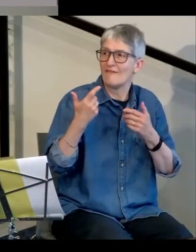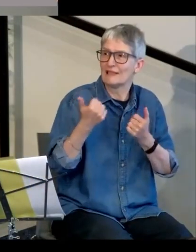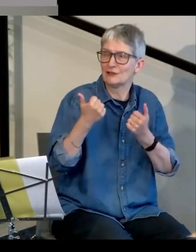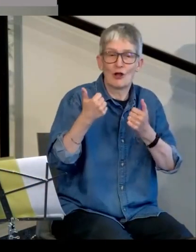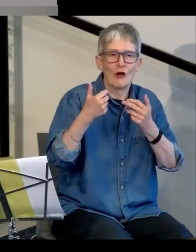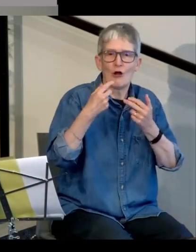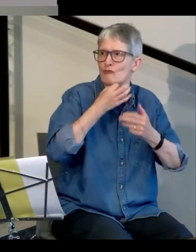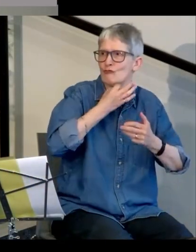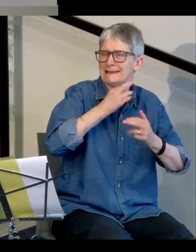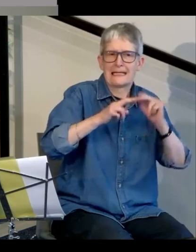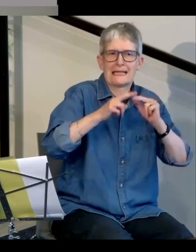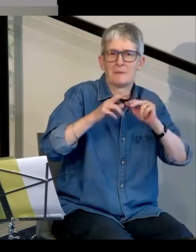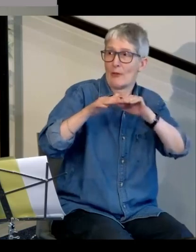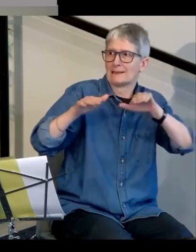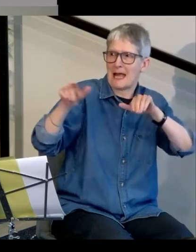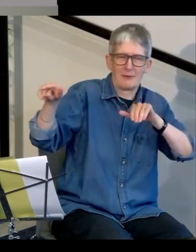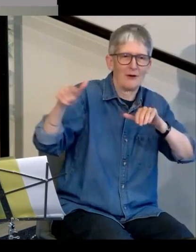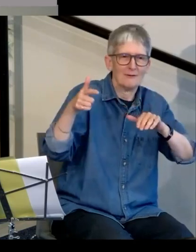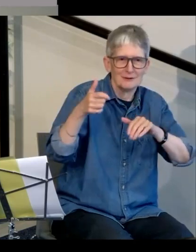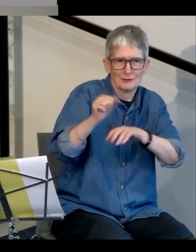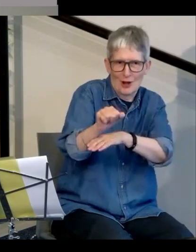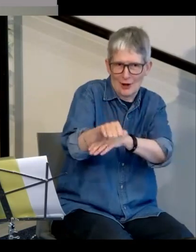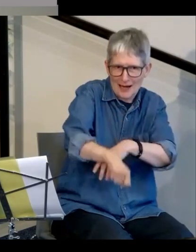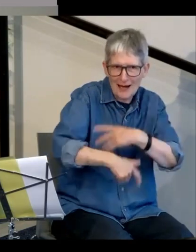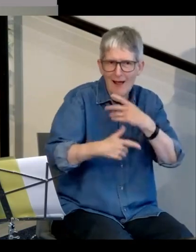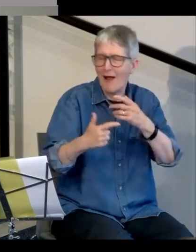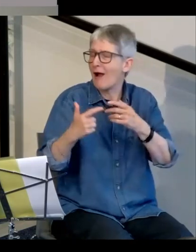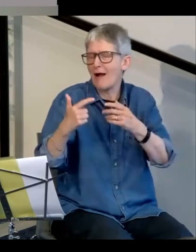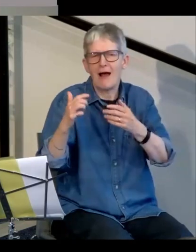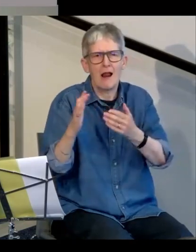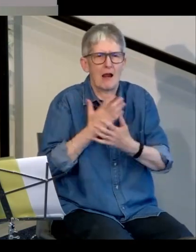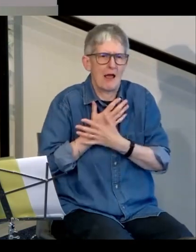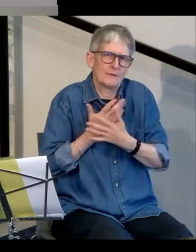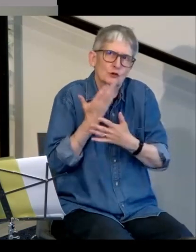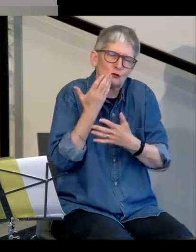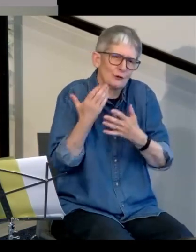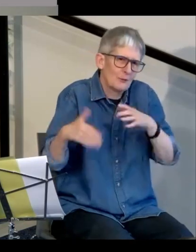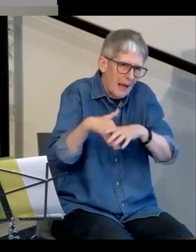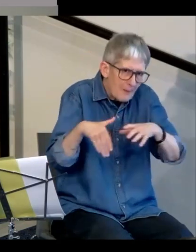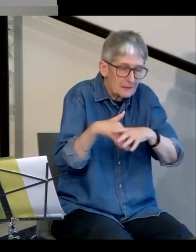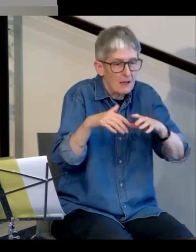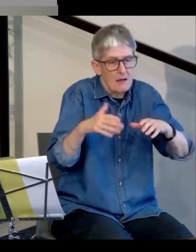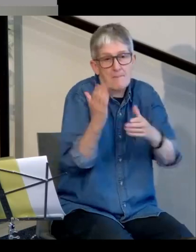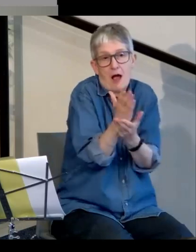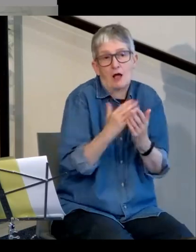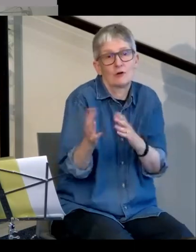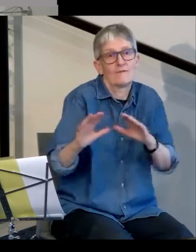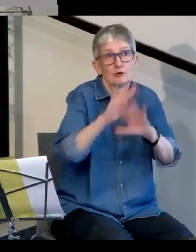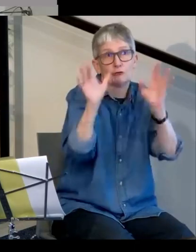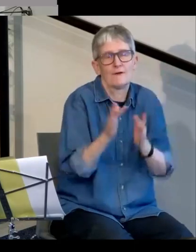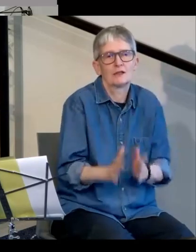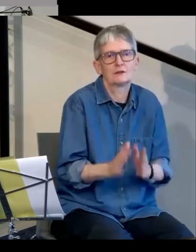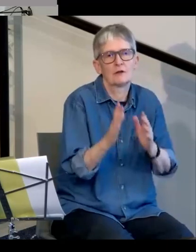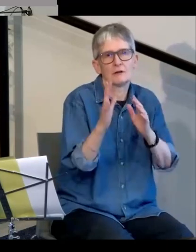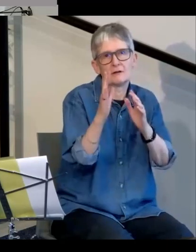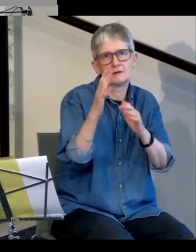And we love new members. We love the fact that we're a part of the universal church in Christ. But